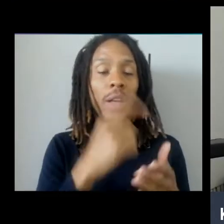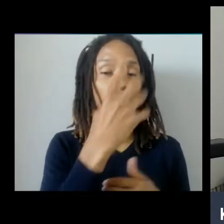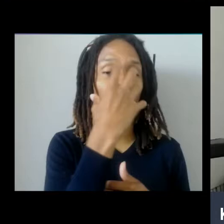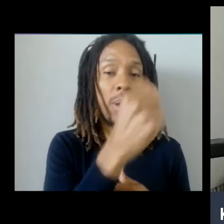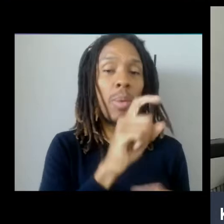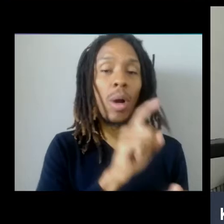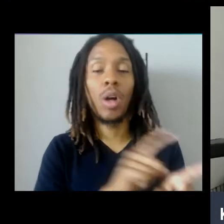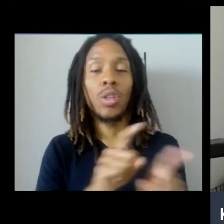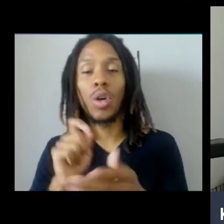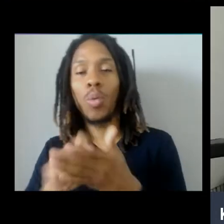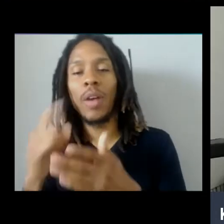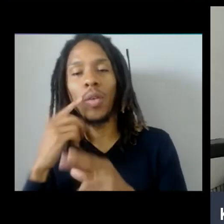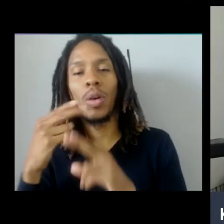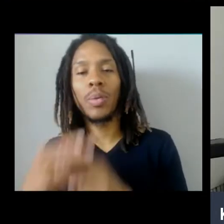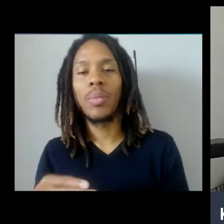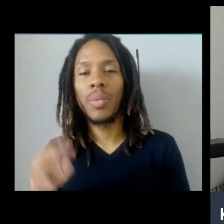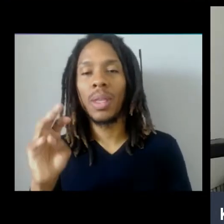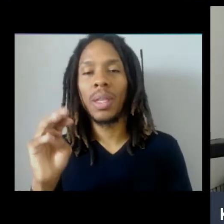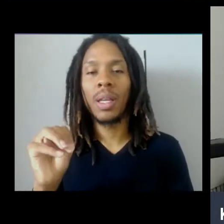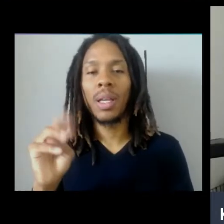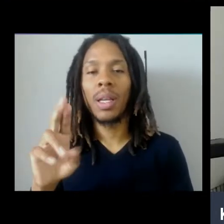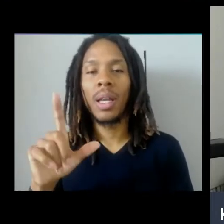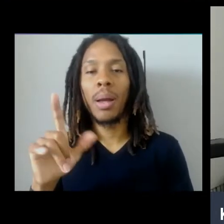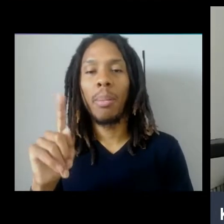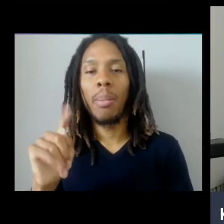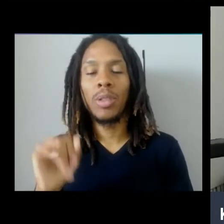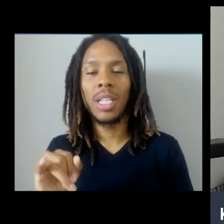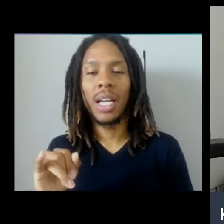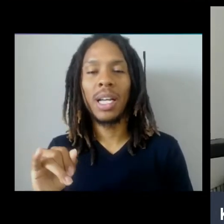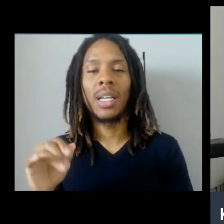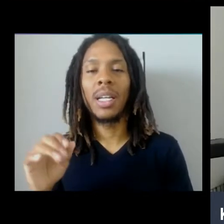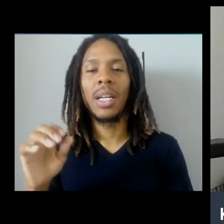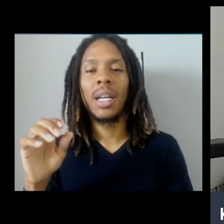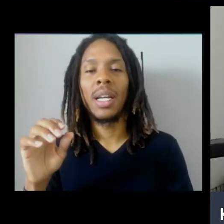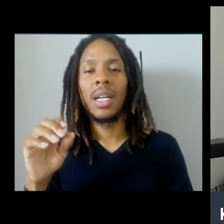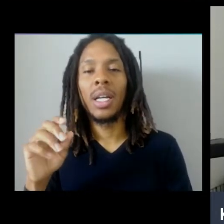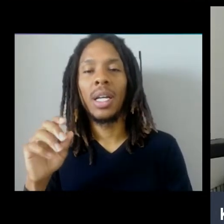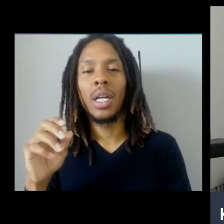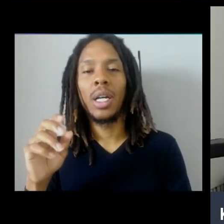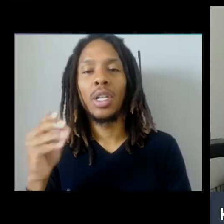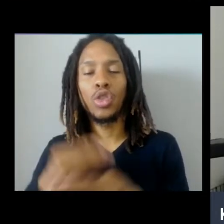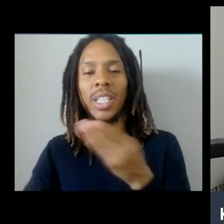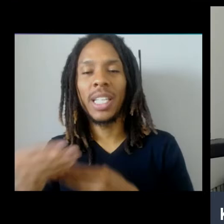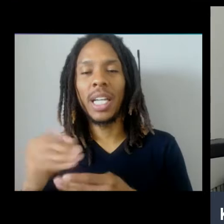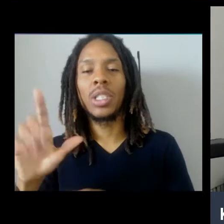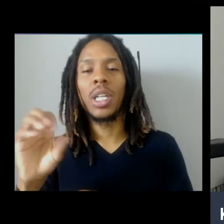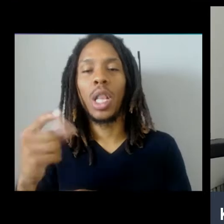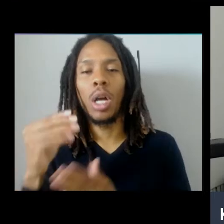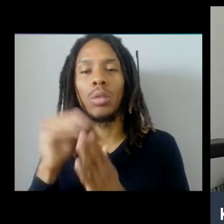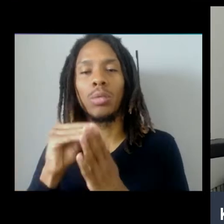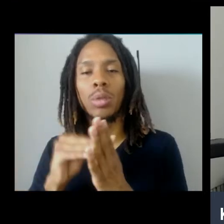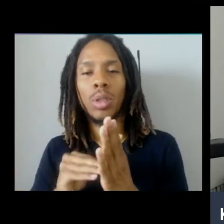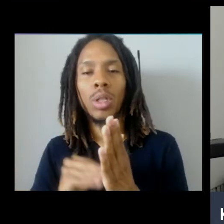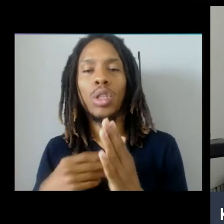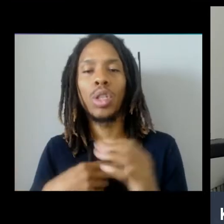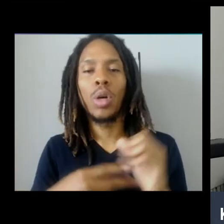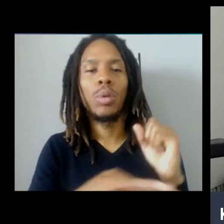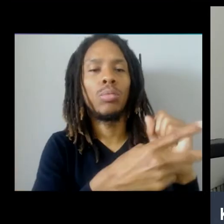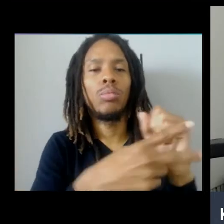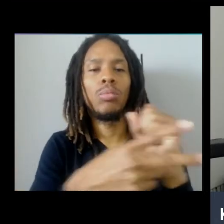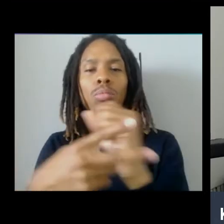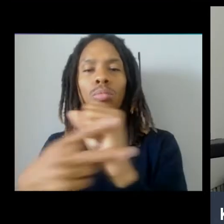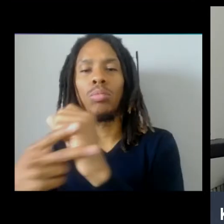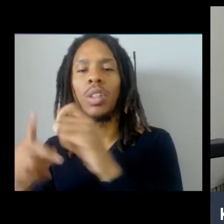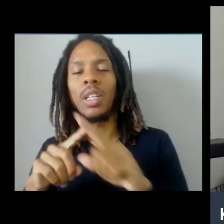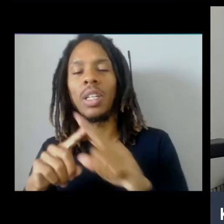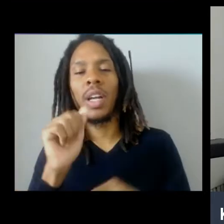called a multi-AZ transaction log. Right, so we store data across multiple AWS availability zones for every write to